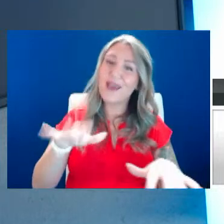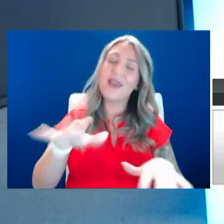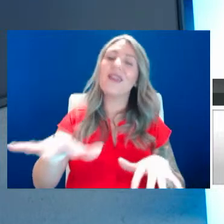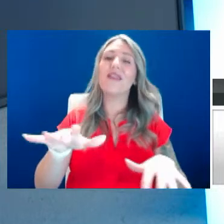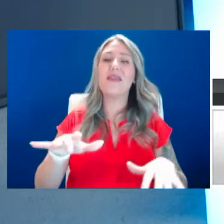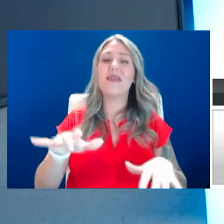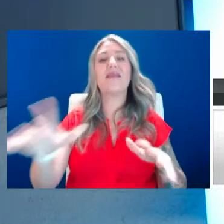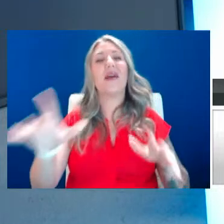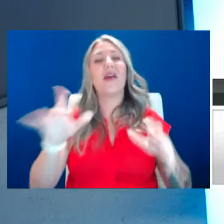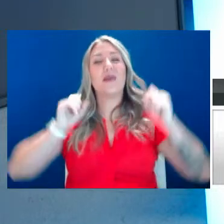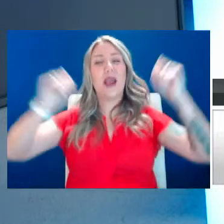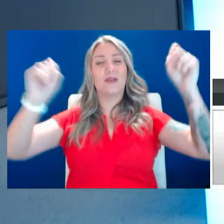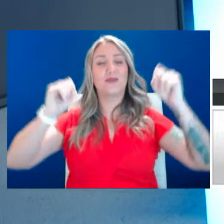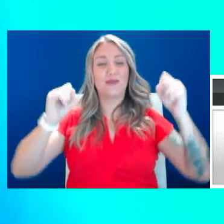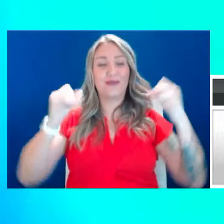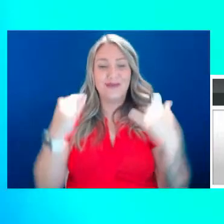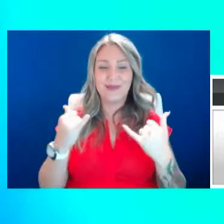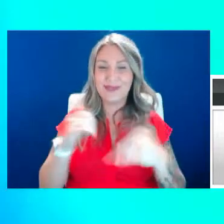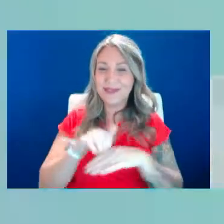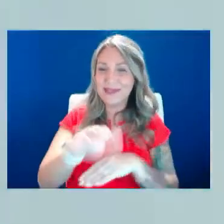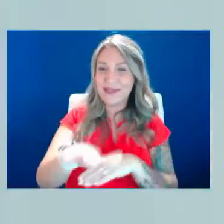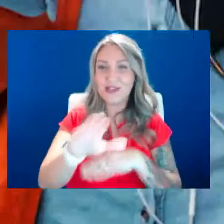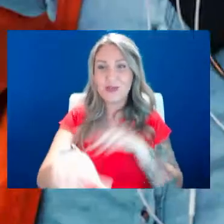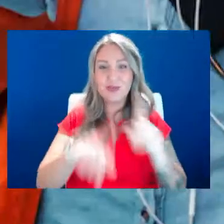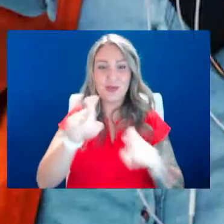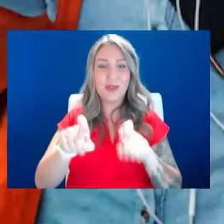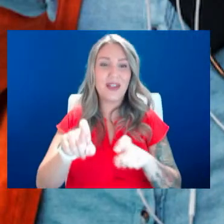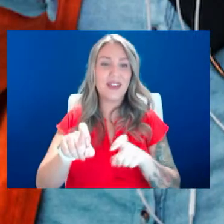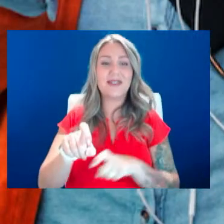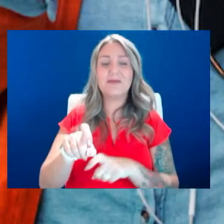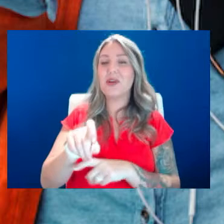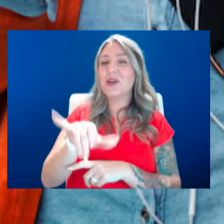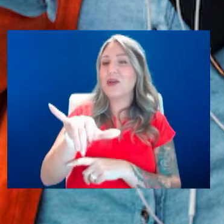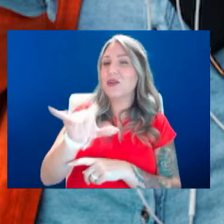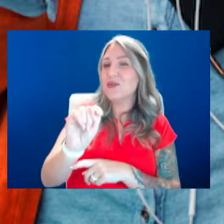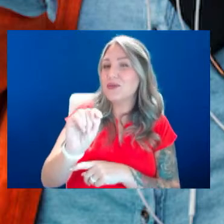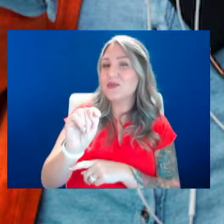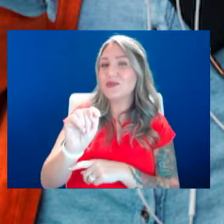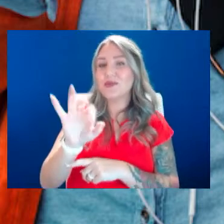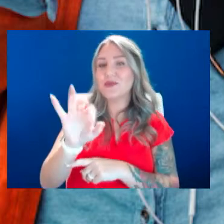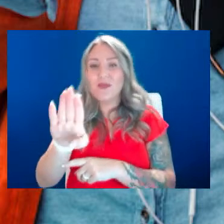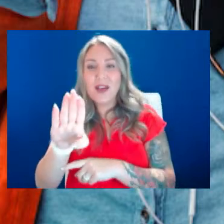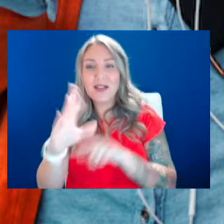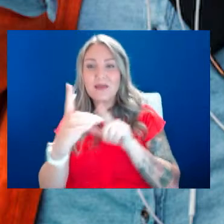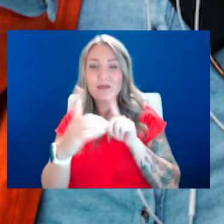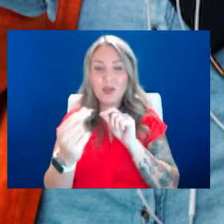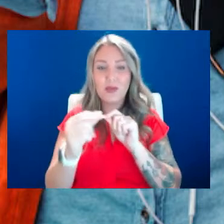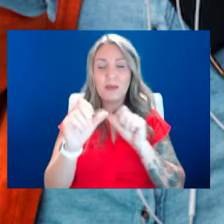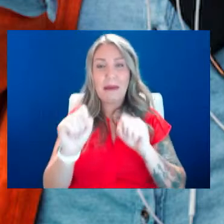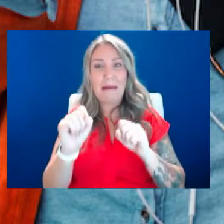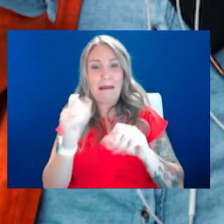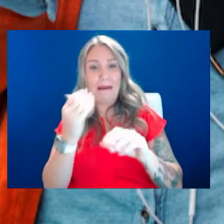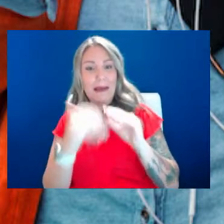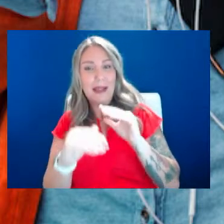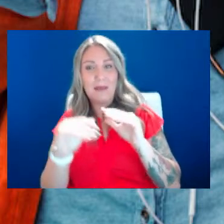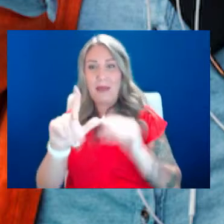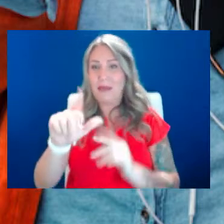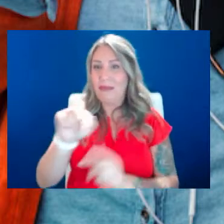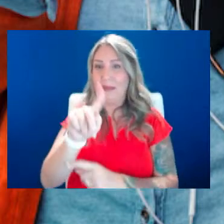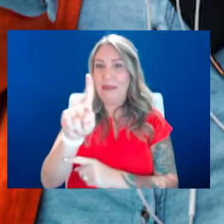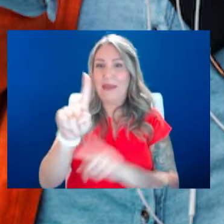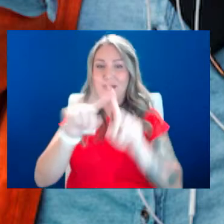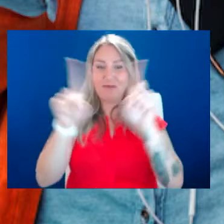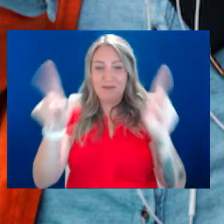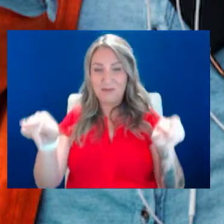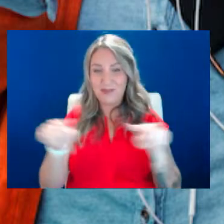get your questions sent in to us through YouTube, Facebook, Twitter. You can email the Medical News Network. As always, you can find those links right there on your